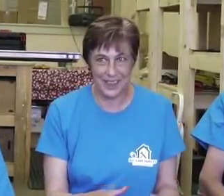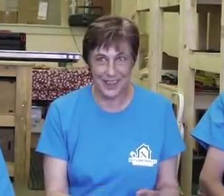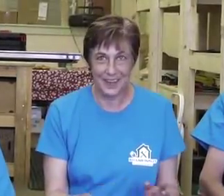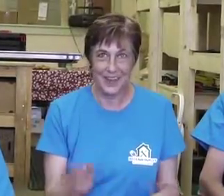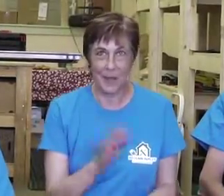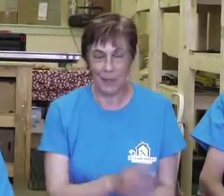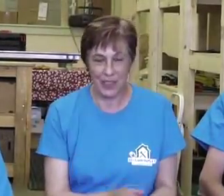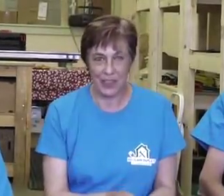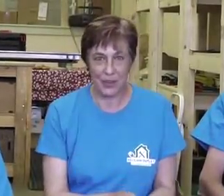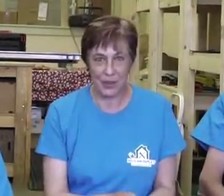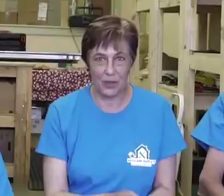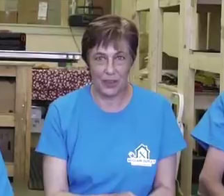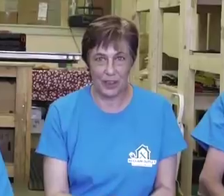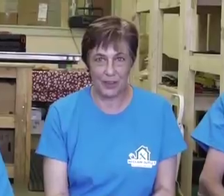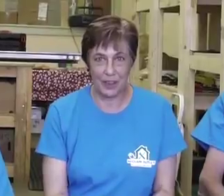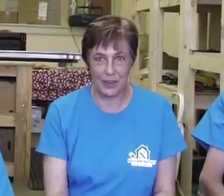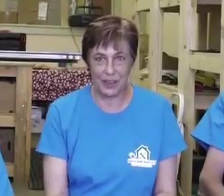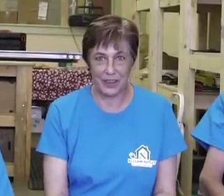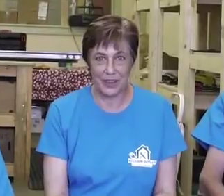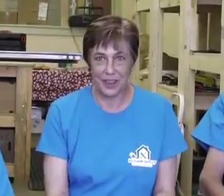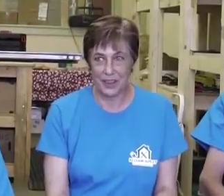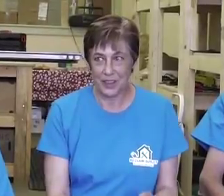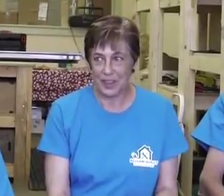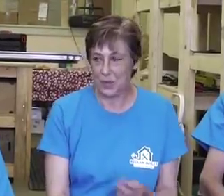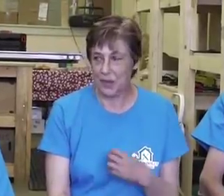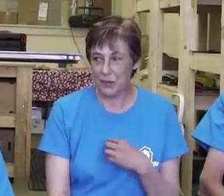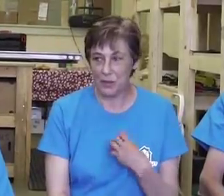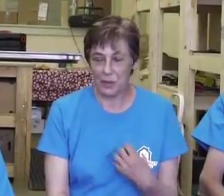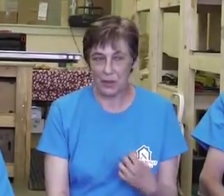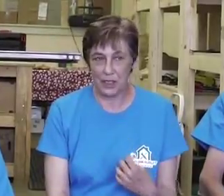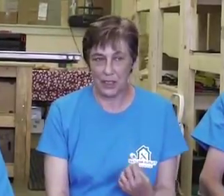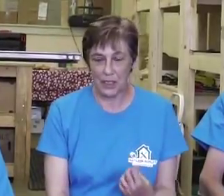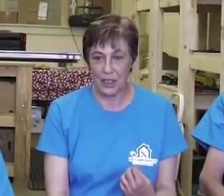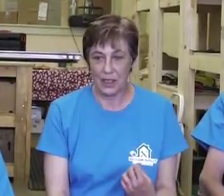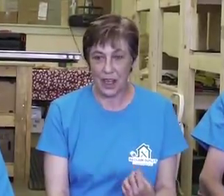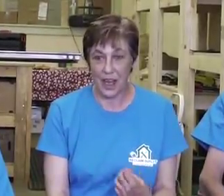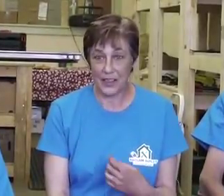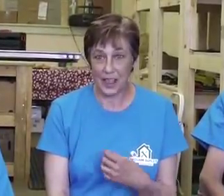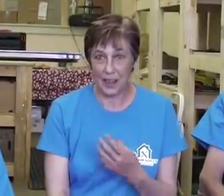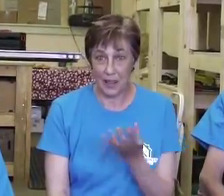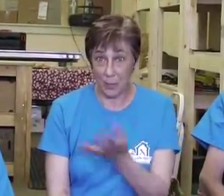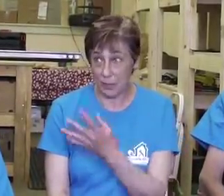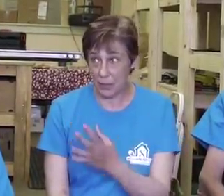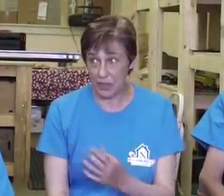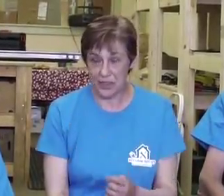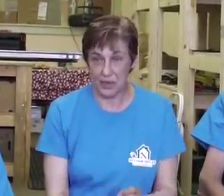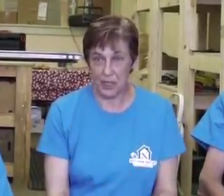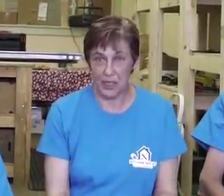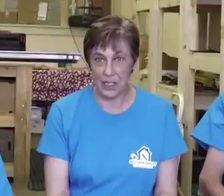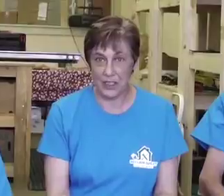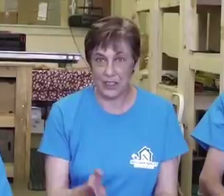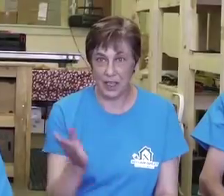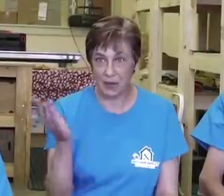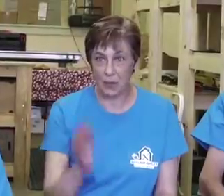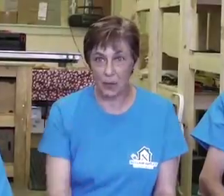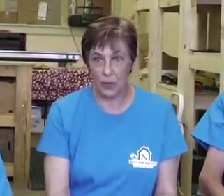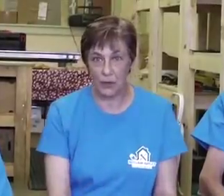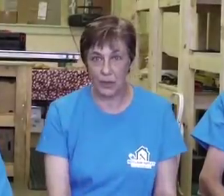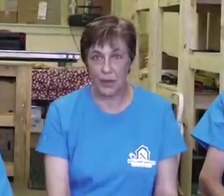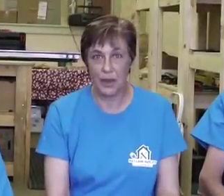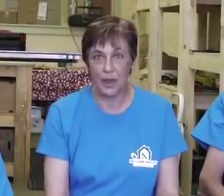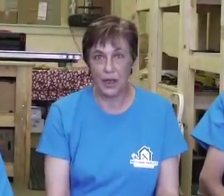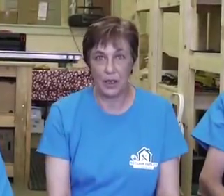business, that brings in a whole set of other things. So that's why we've been really glad to have the help of the Business Abilities and